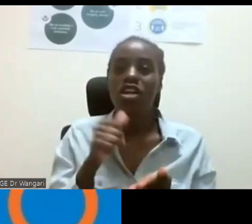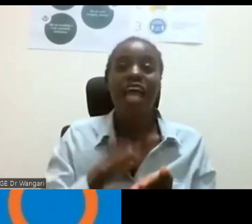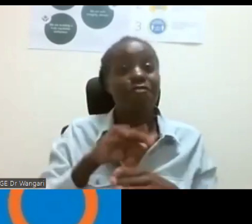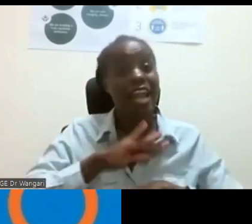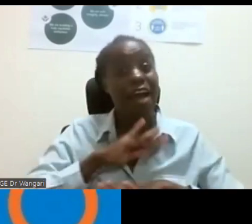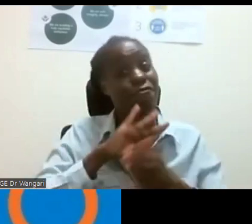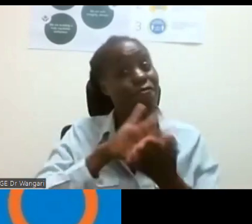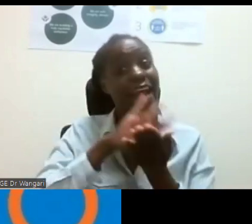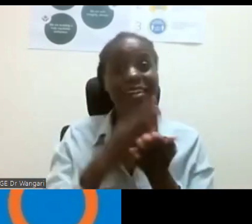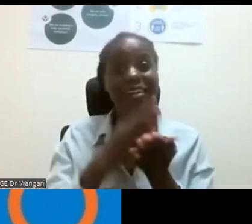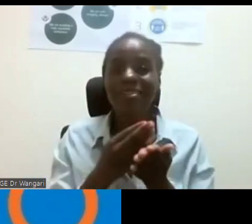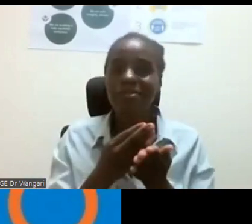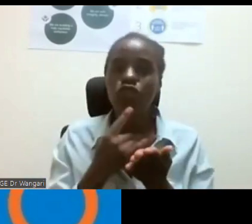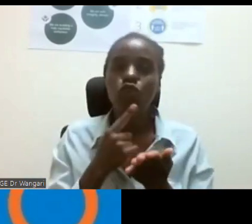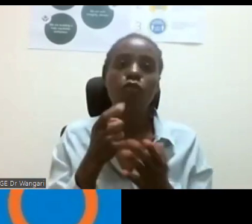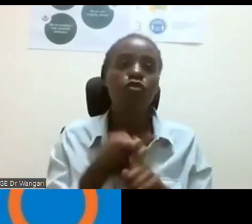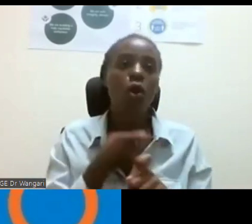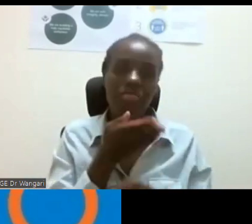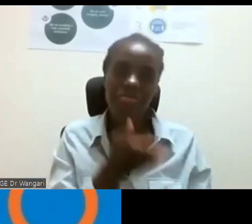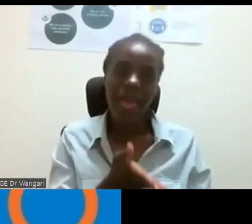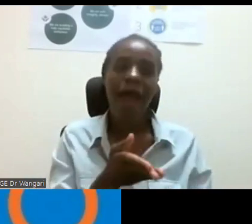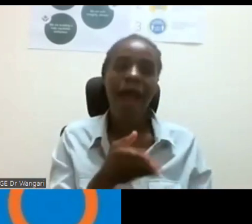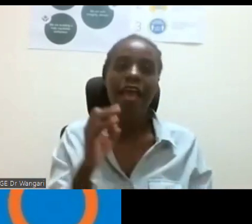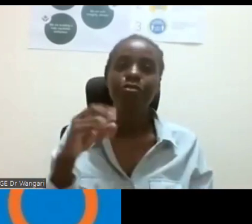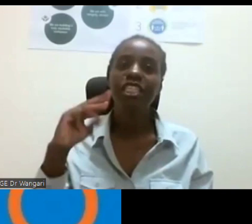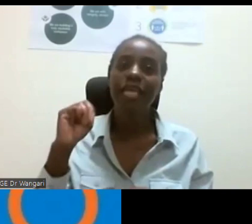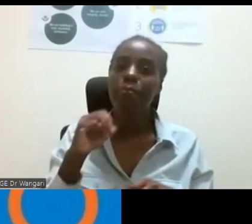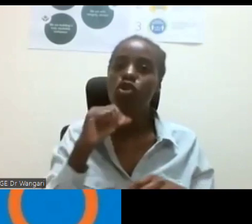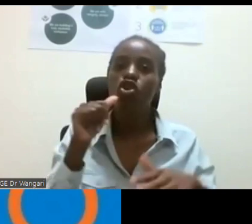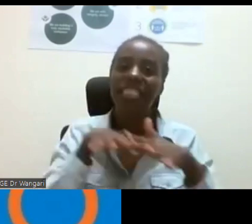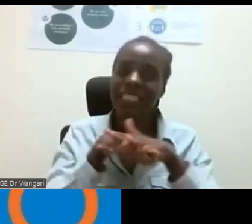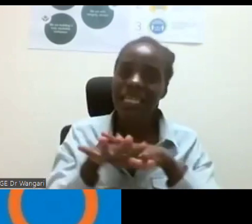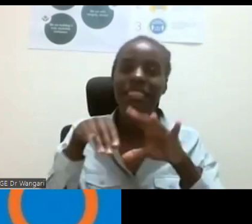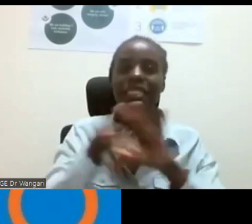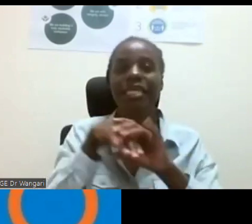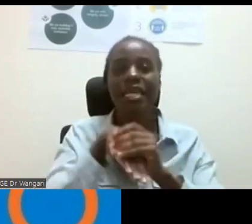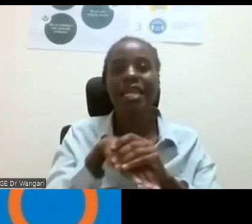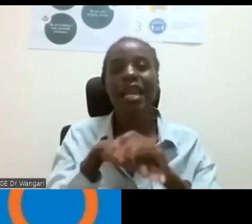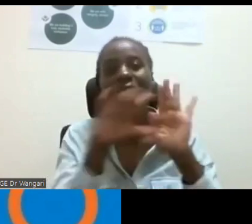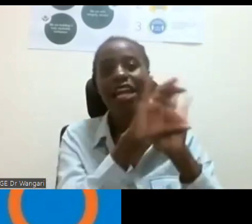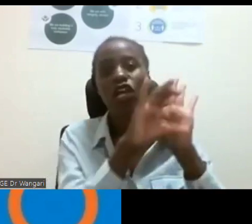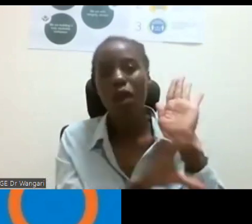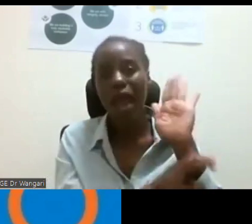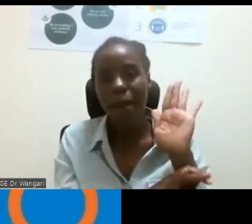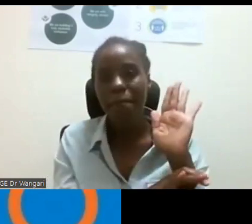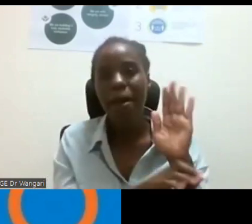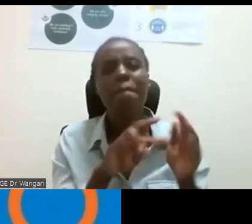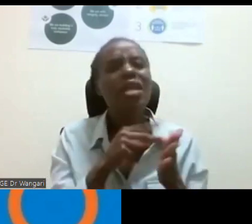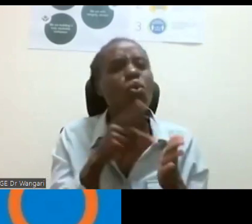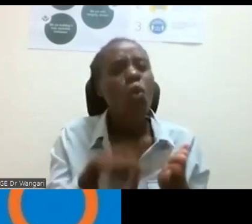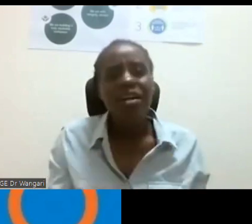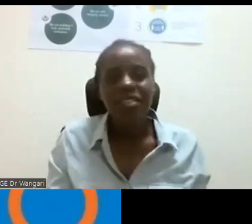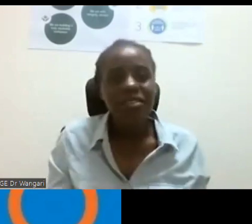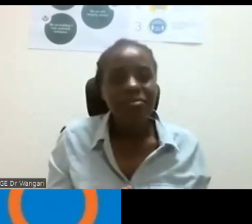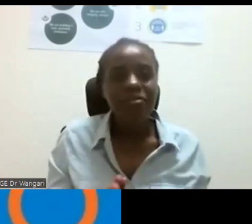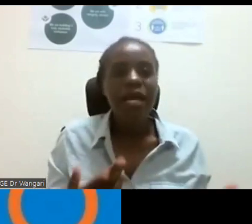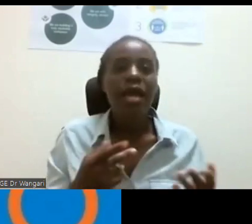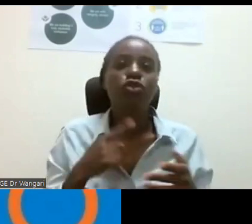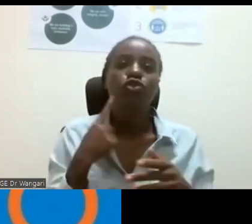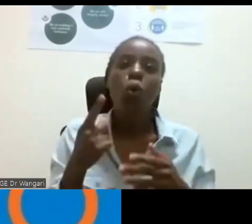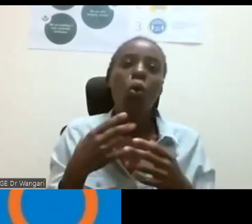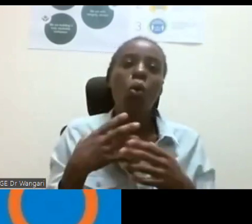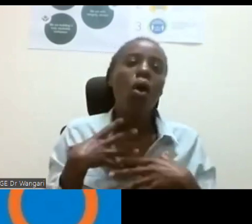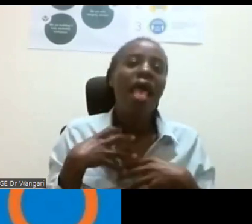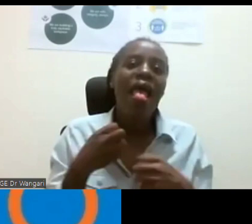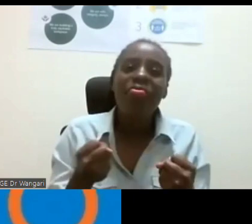FGM has not been integrated into the curriculum. Even in countries where, the majority of women have undergone FGM, health workers receive little to